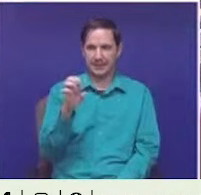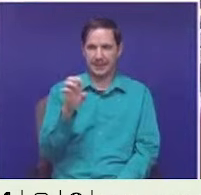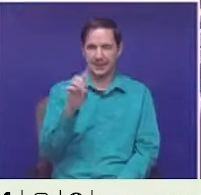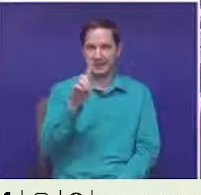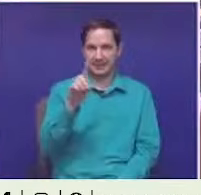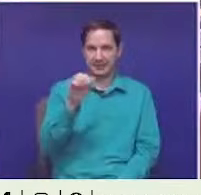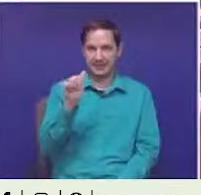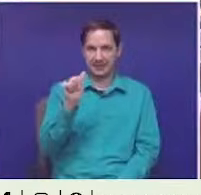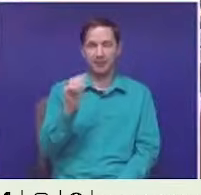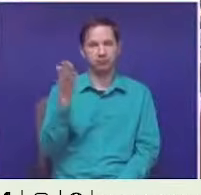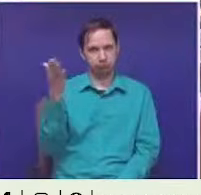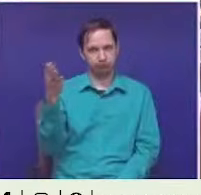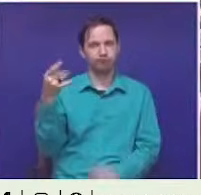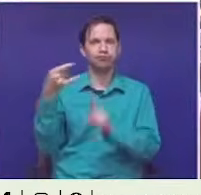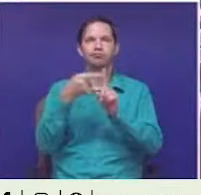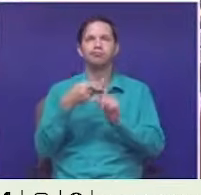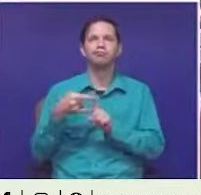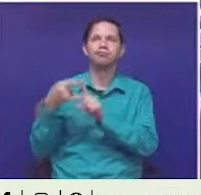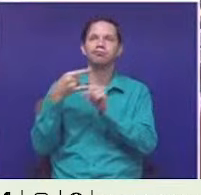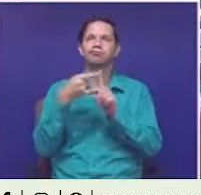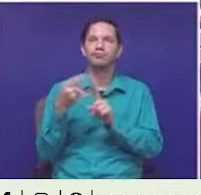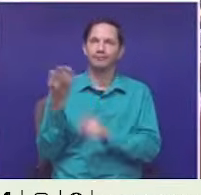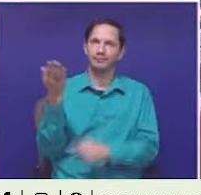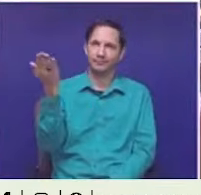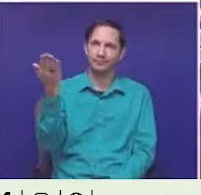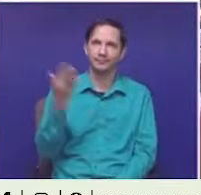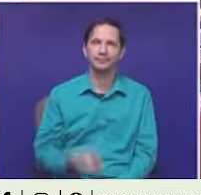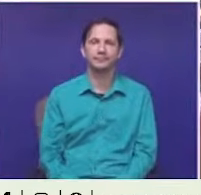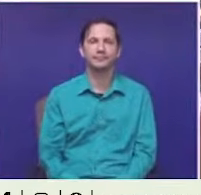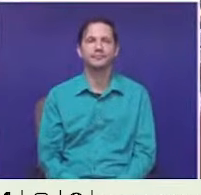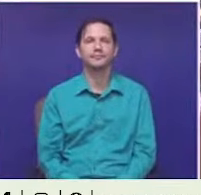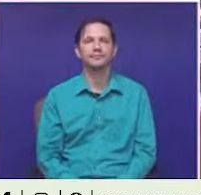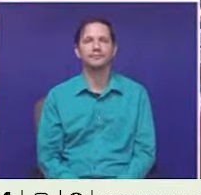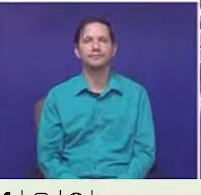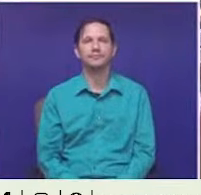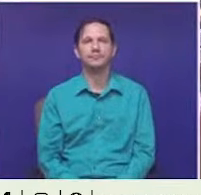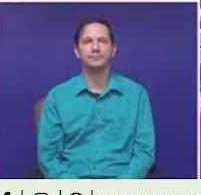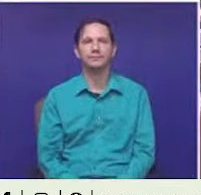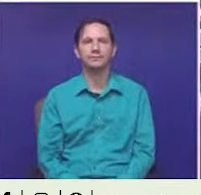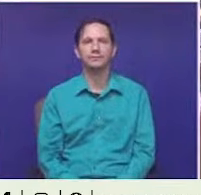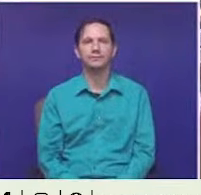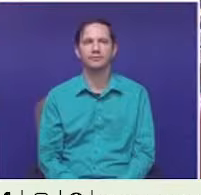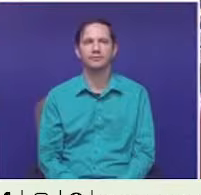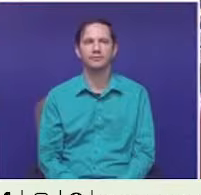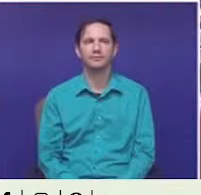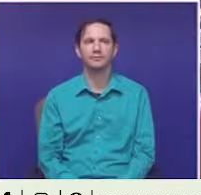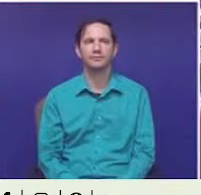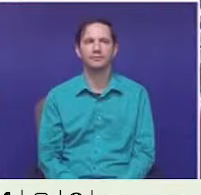in on a virtual platform. Over to you, Honorable Keza.